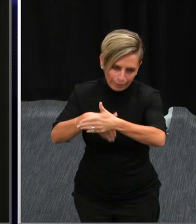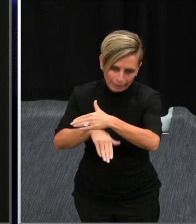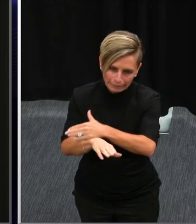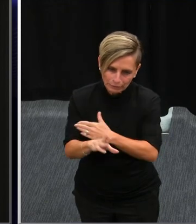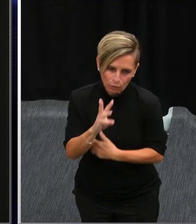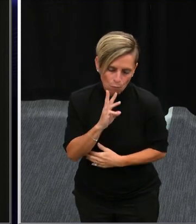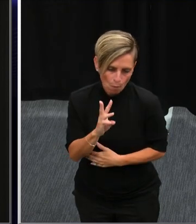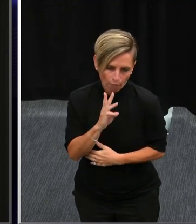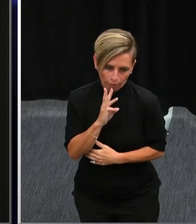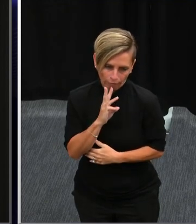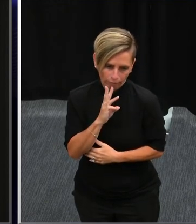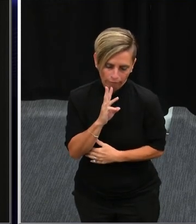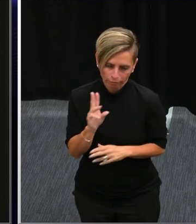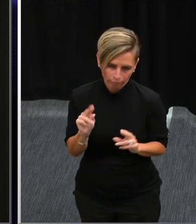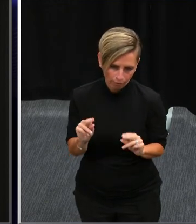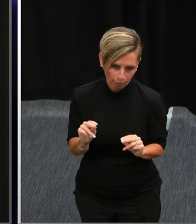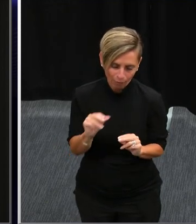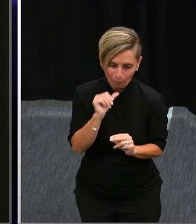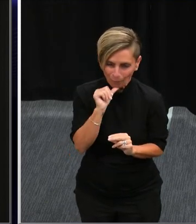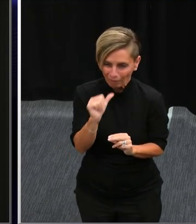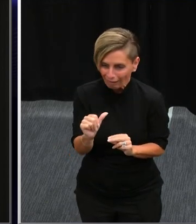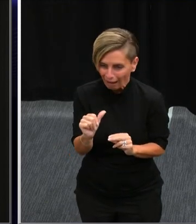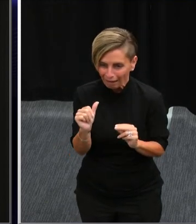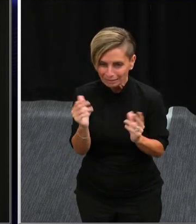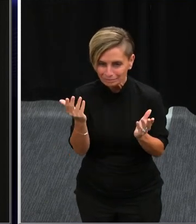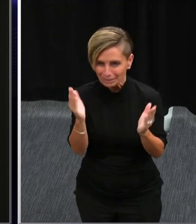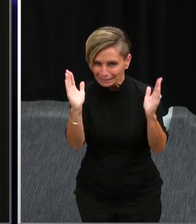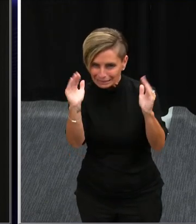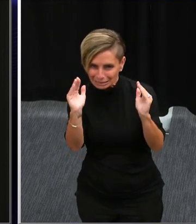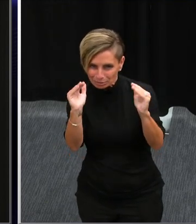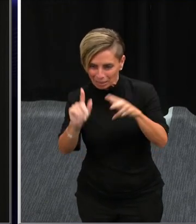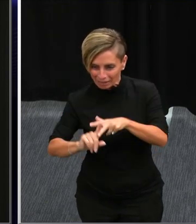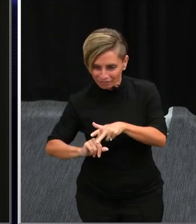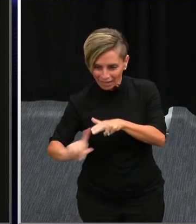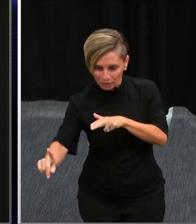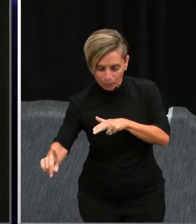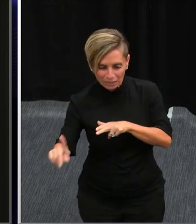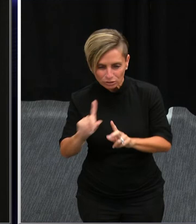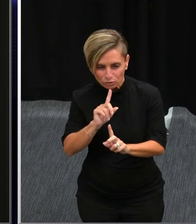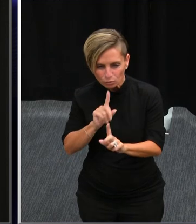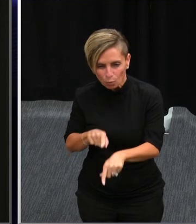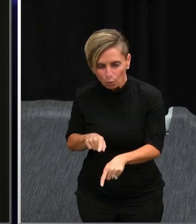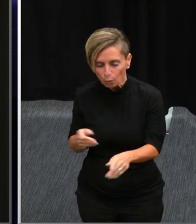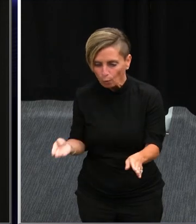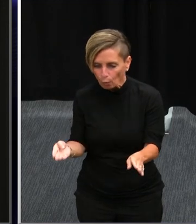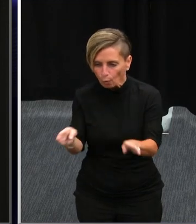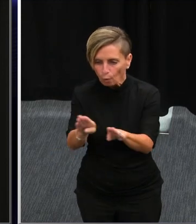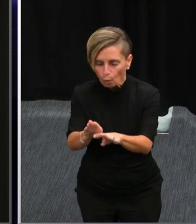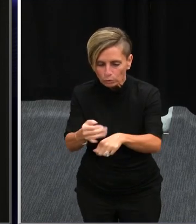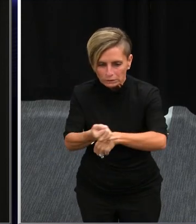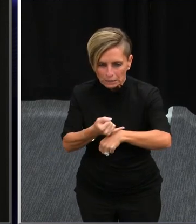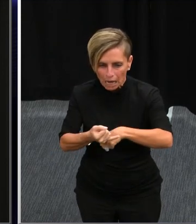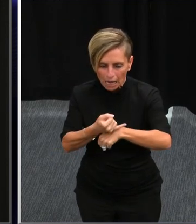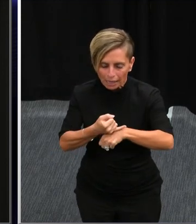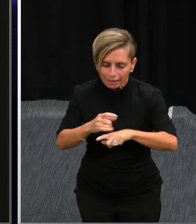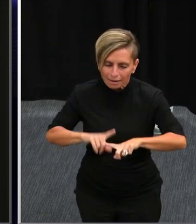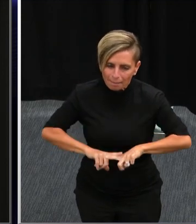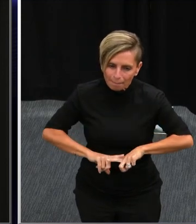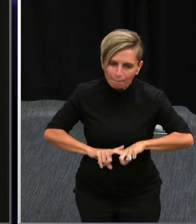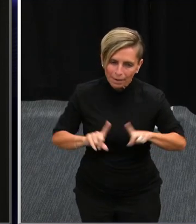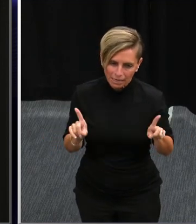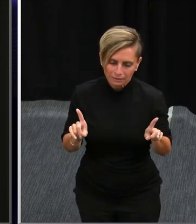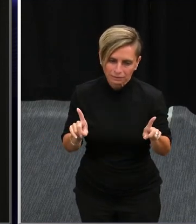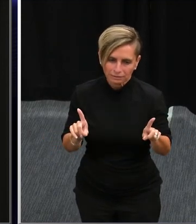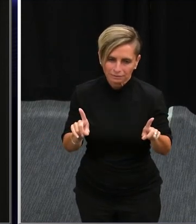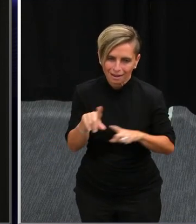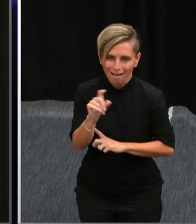currently not anticipating any type of an evacuation order or closing off the barrier islands. However, I